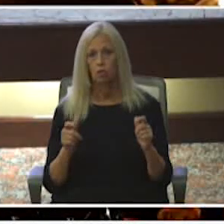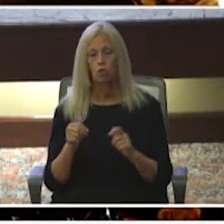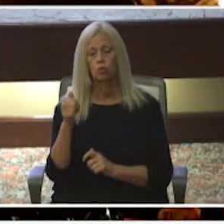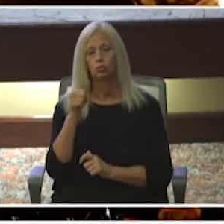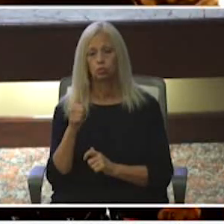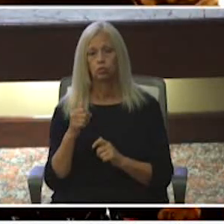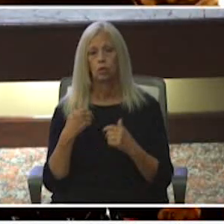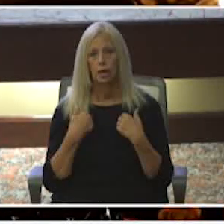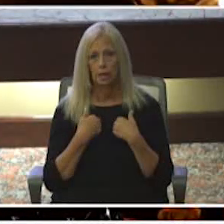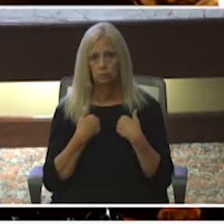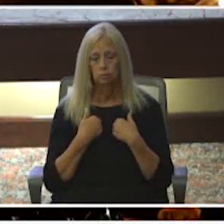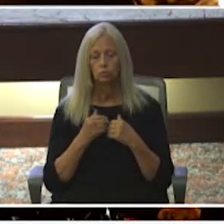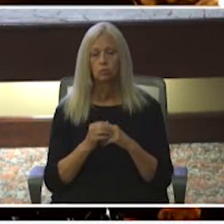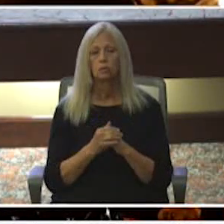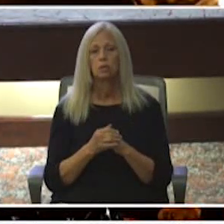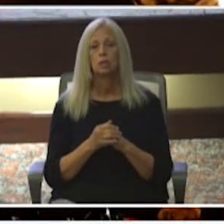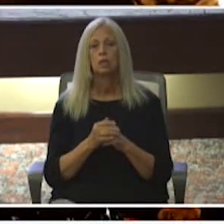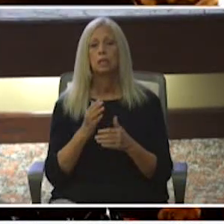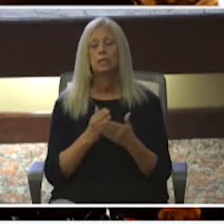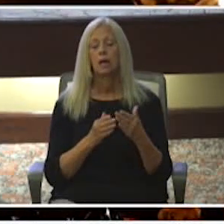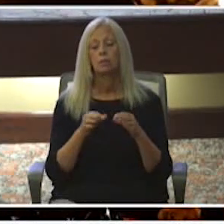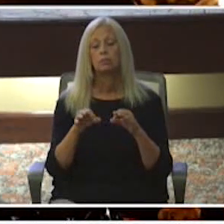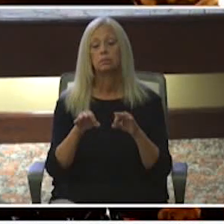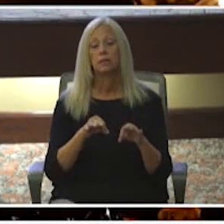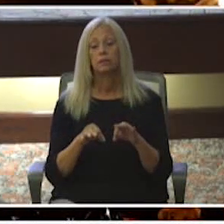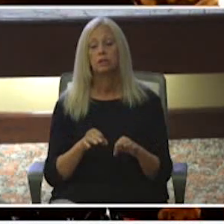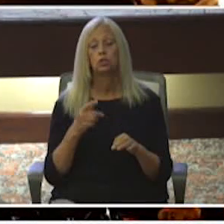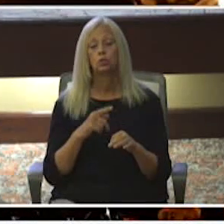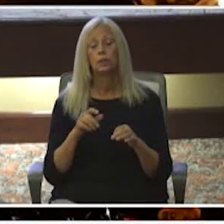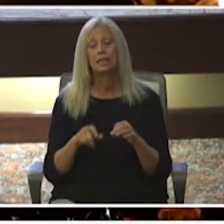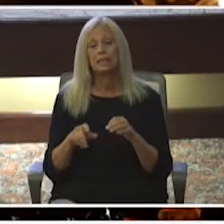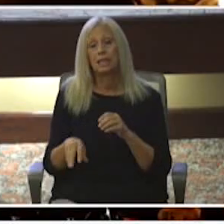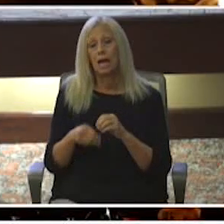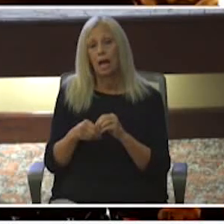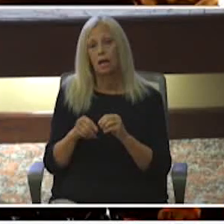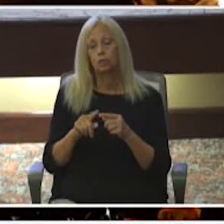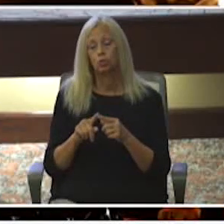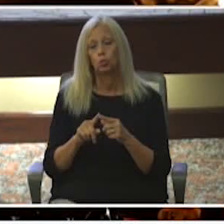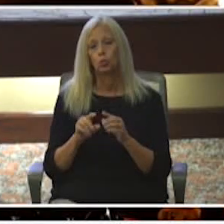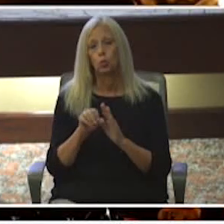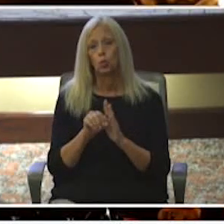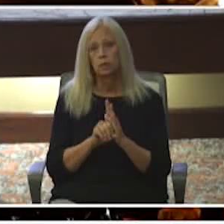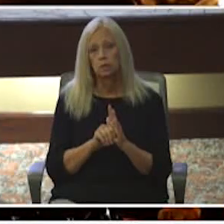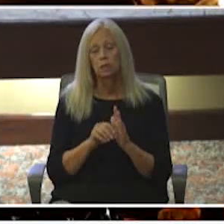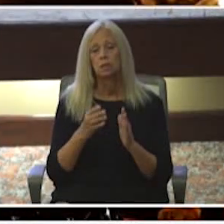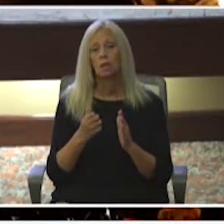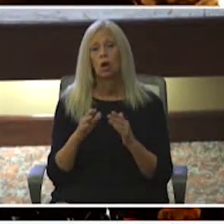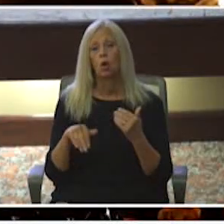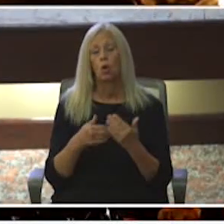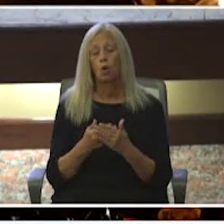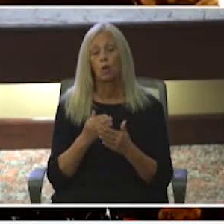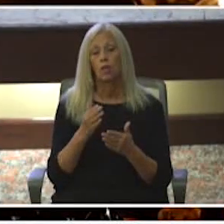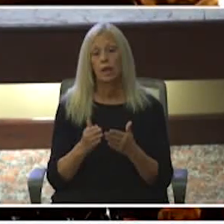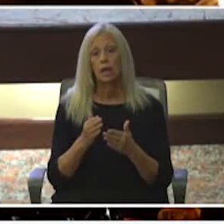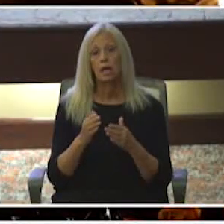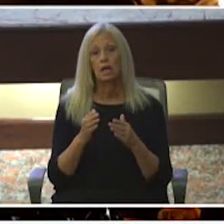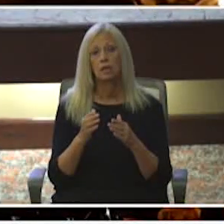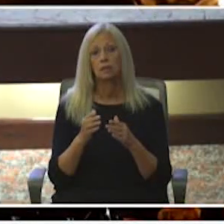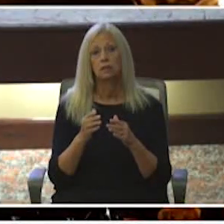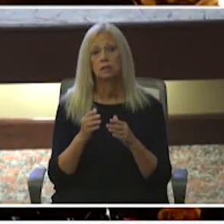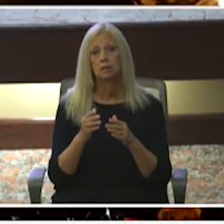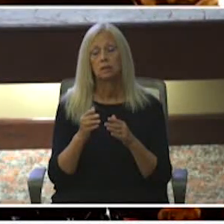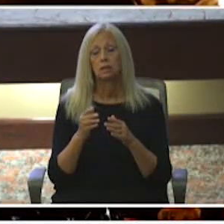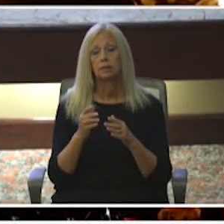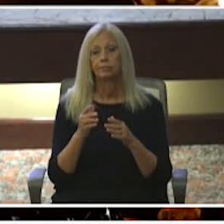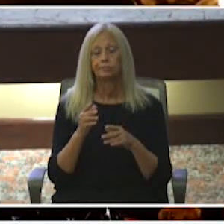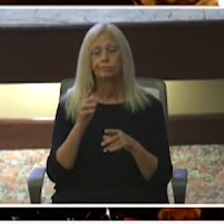animals. It has some definitions that we need to add to the ordinances. All of this text that was drafted, we did not make